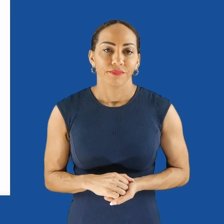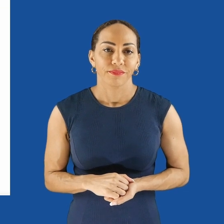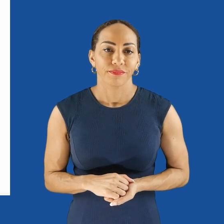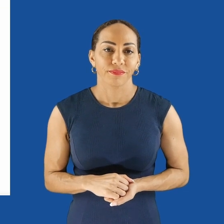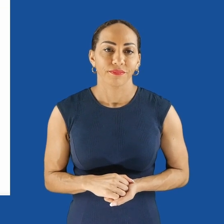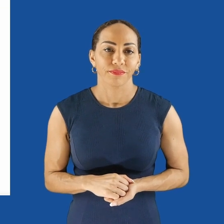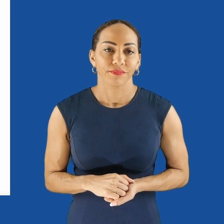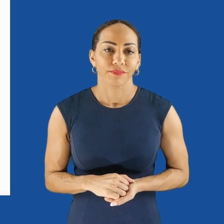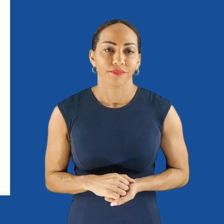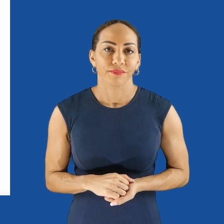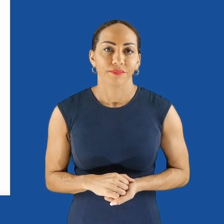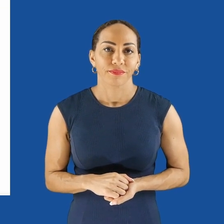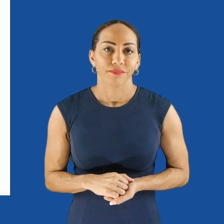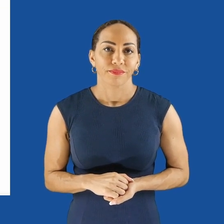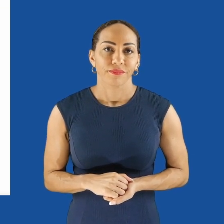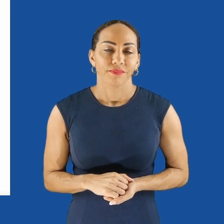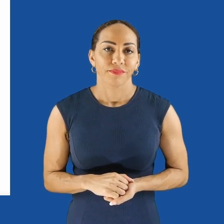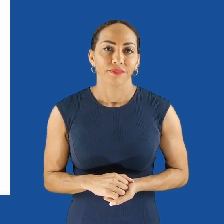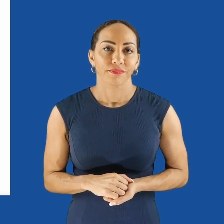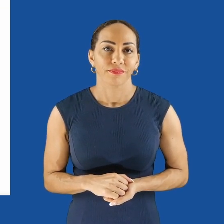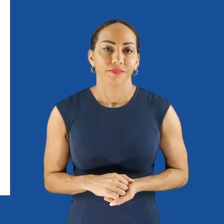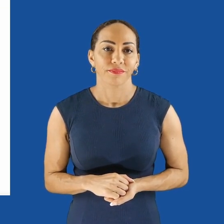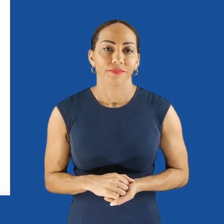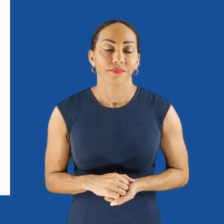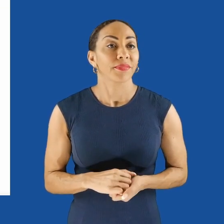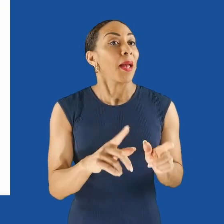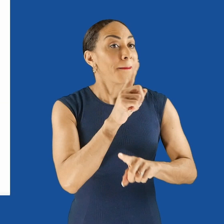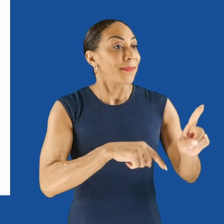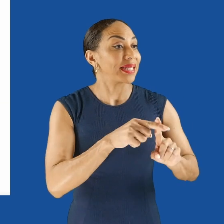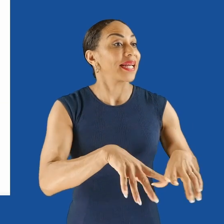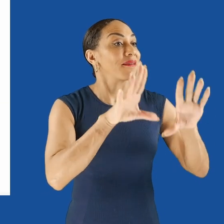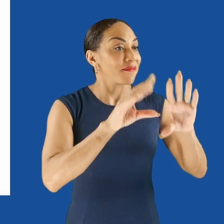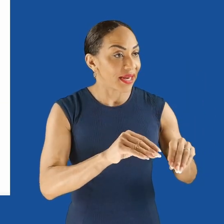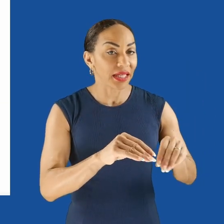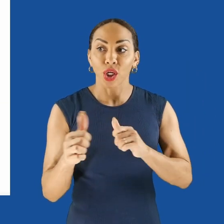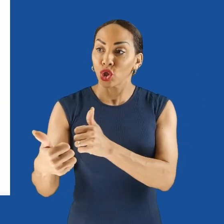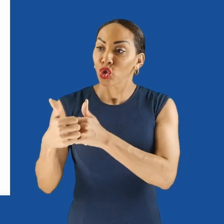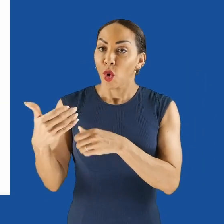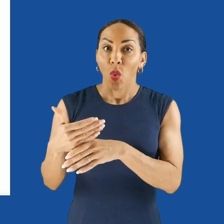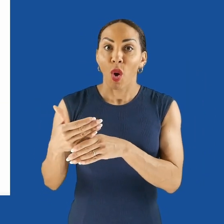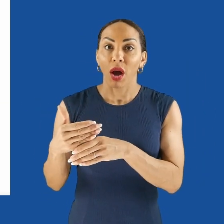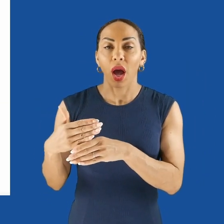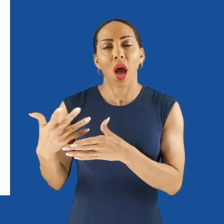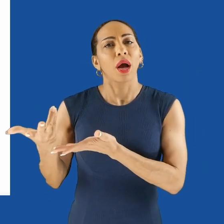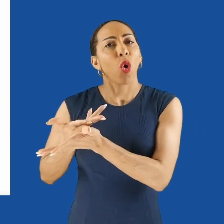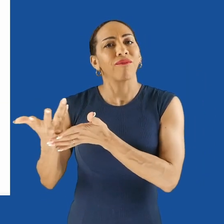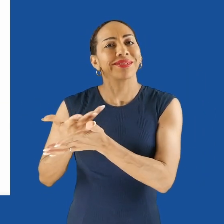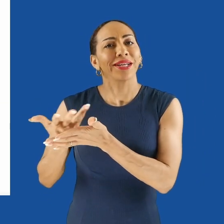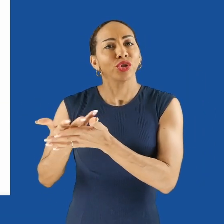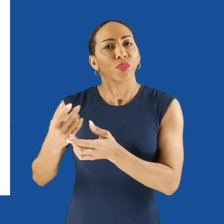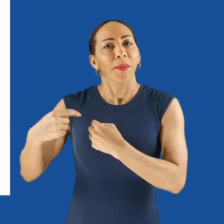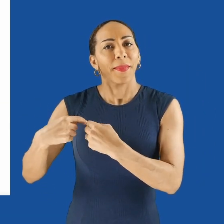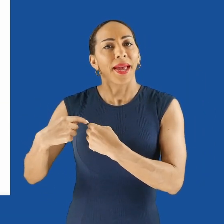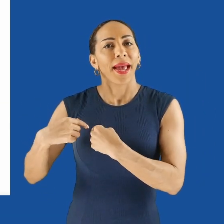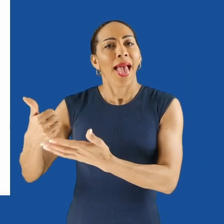I need a support worker to have a conversation with me after meetings, to help